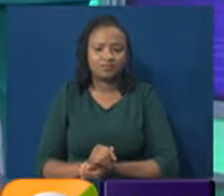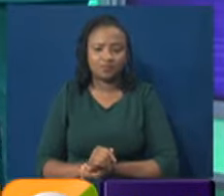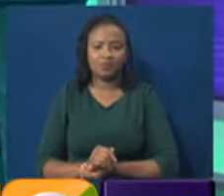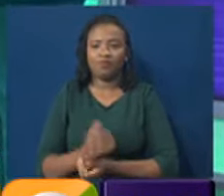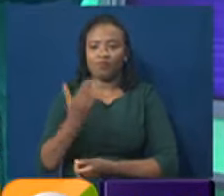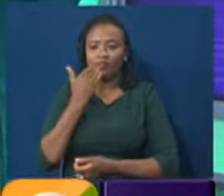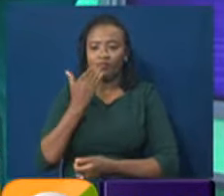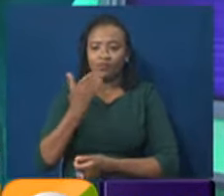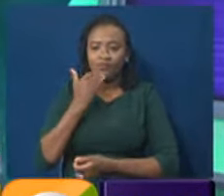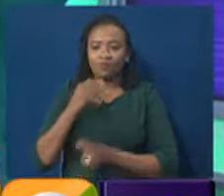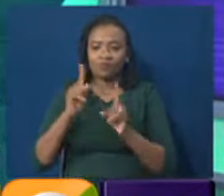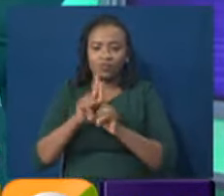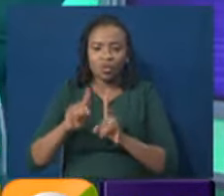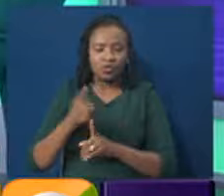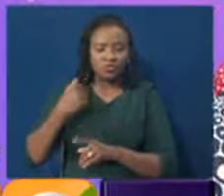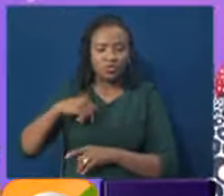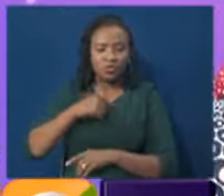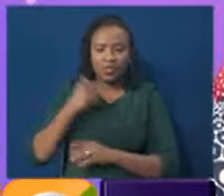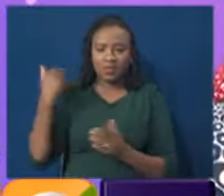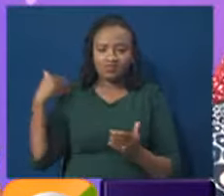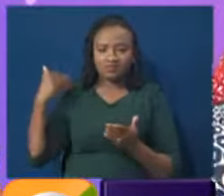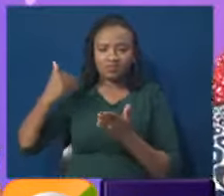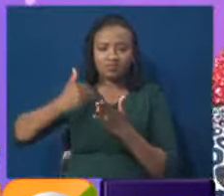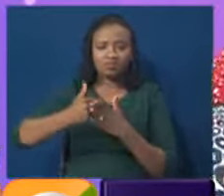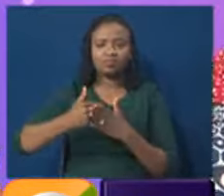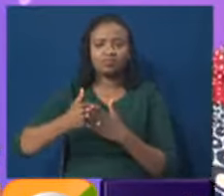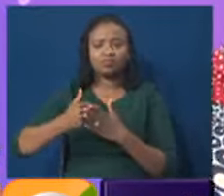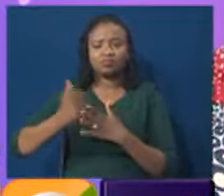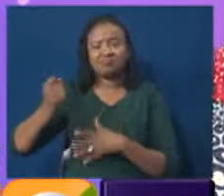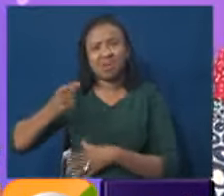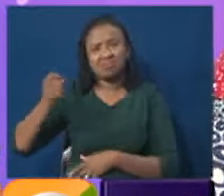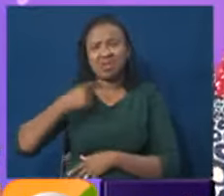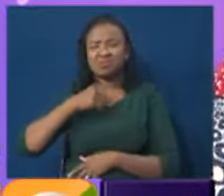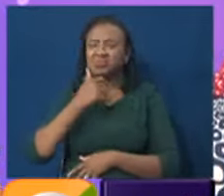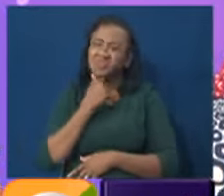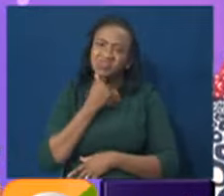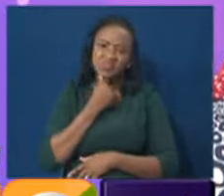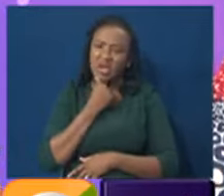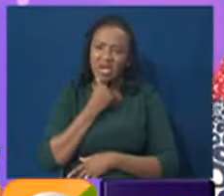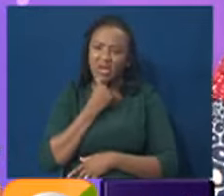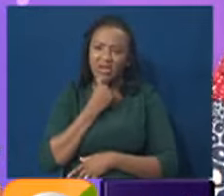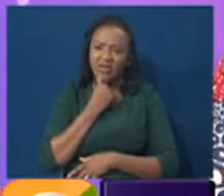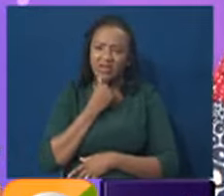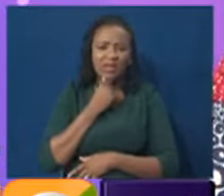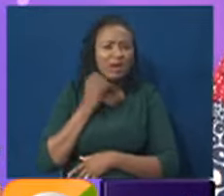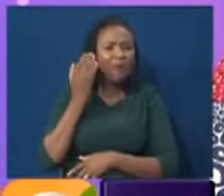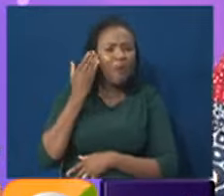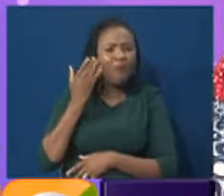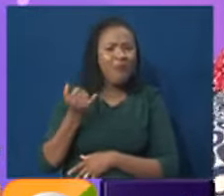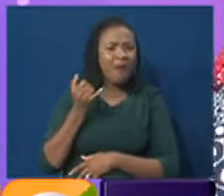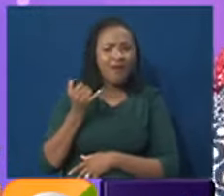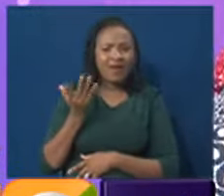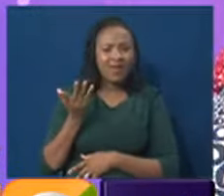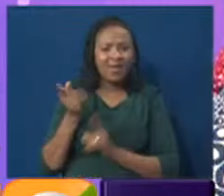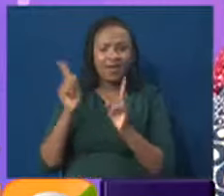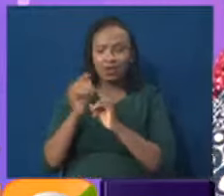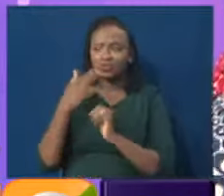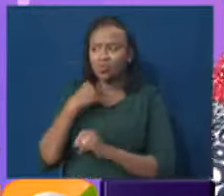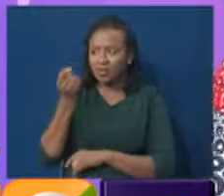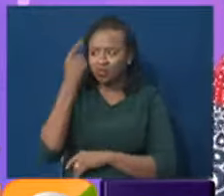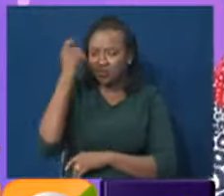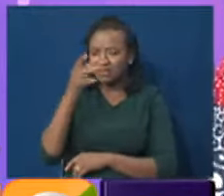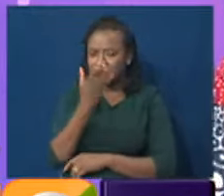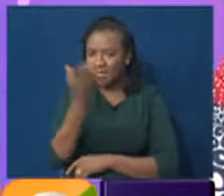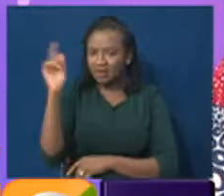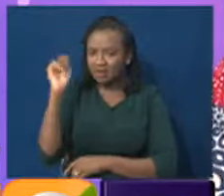question over, you know, the last couple of months, just to understand, to get contextualized what Kenyans mean by